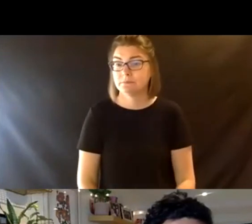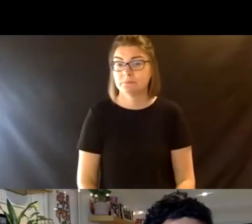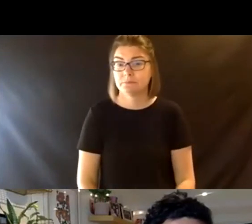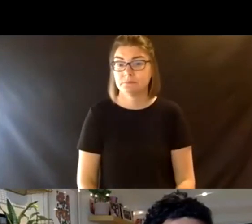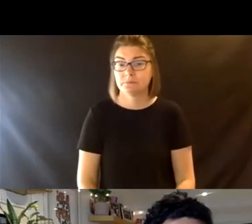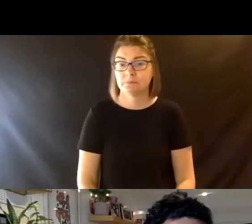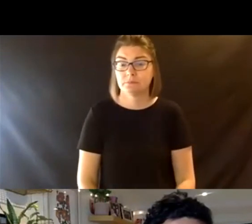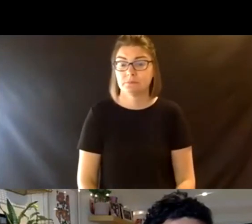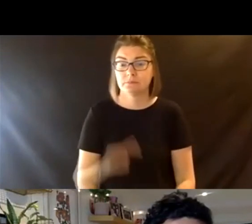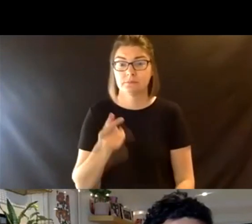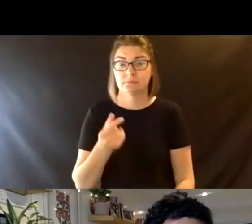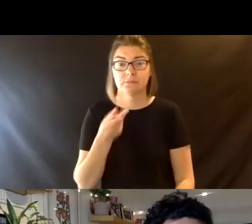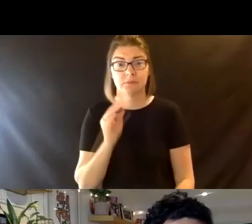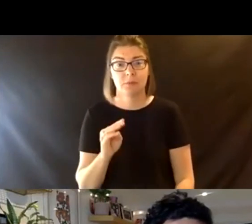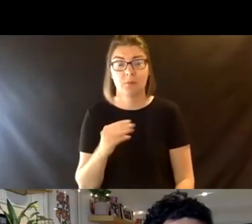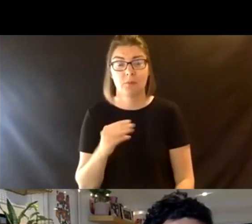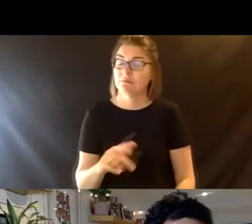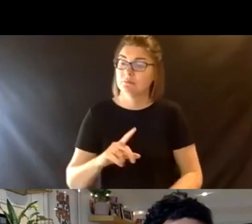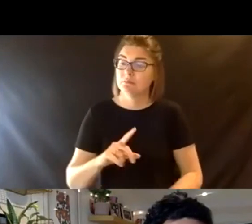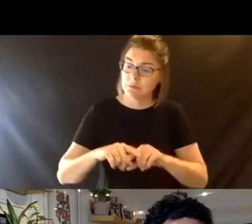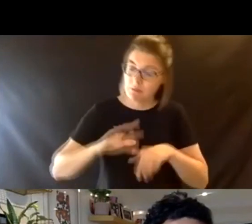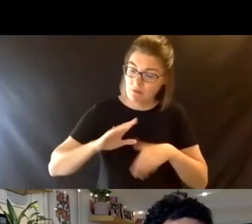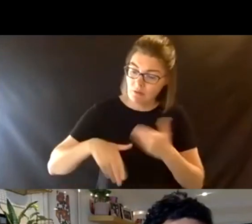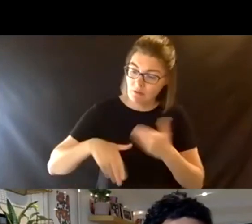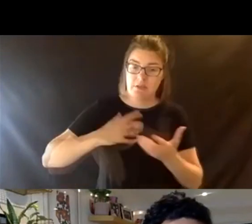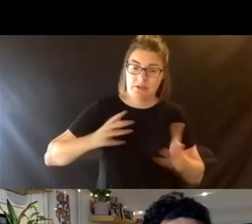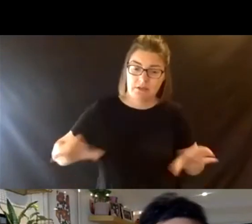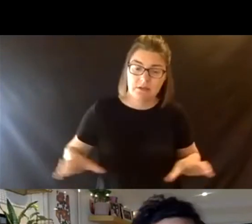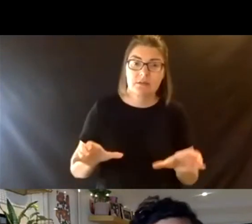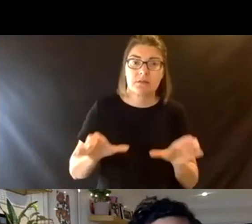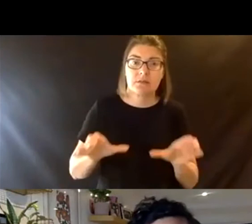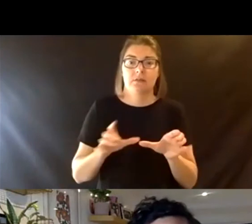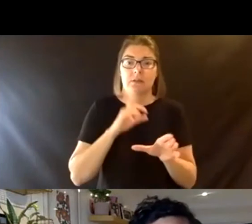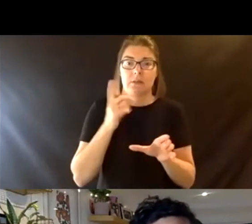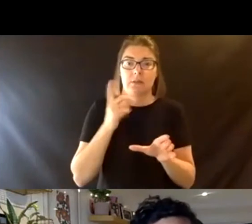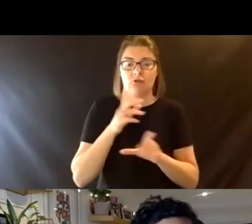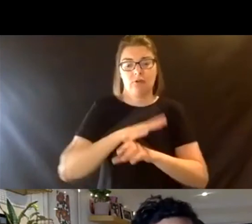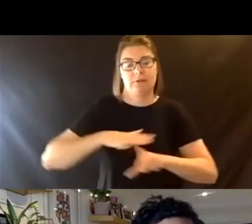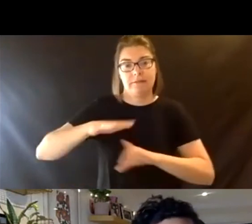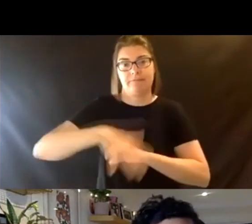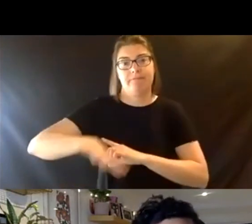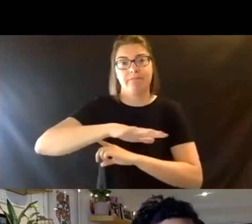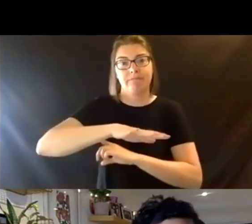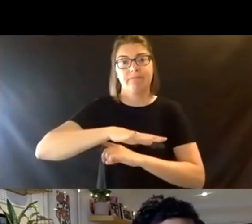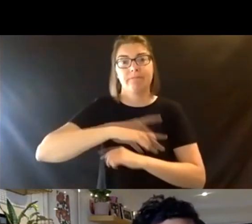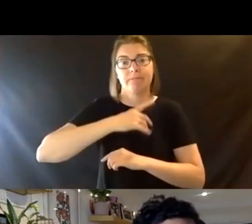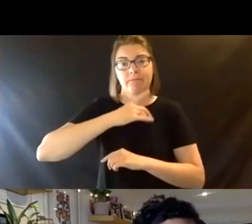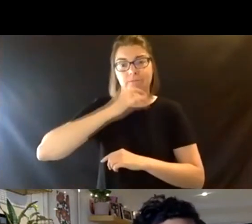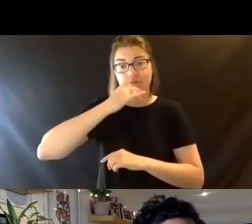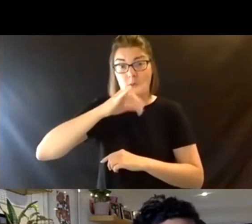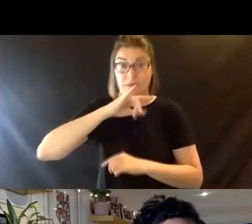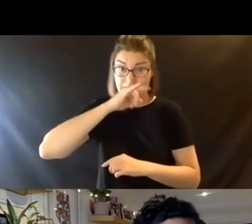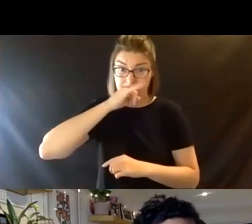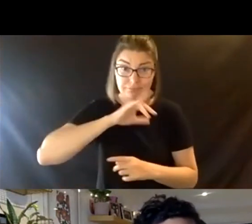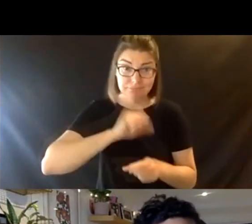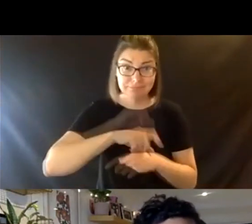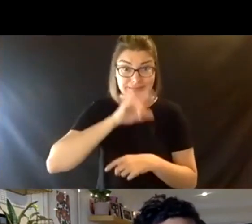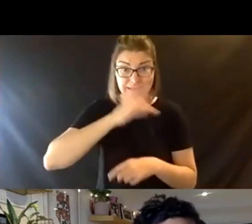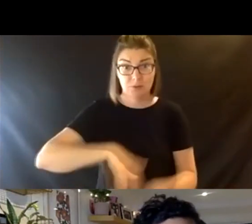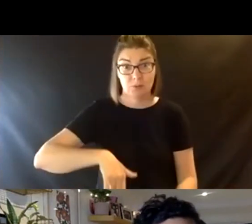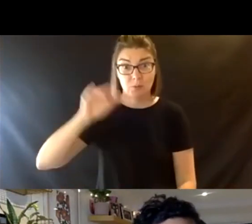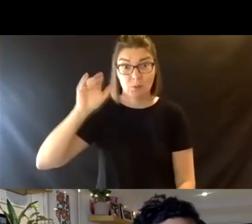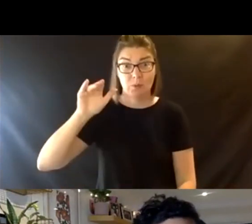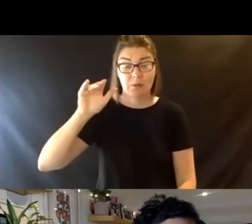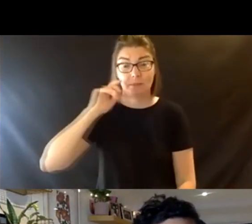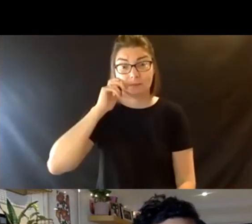It's incumbent on all of us to kind of do the work to make spaces safe for especially kids growing up.